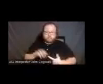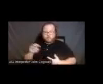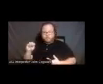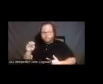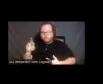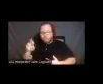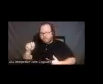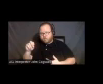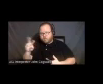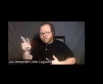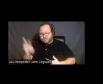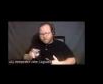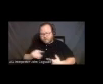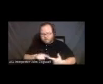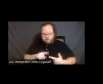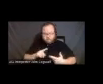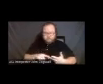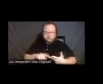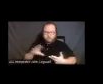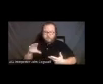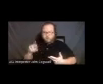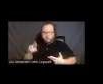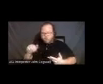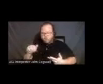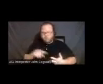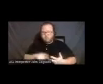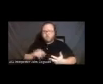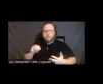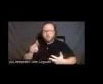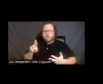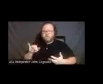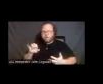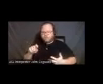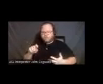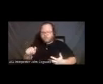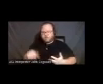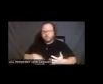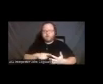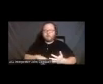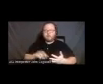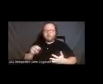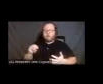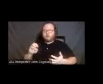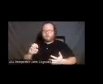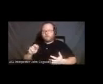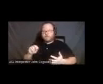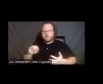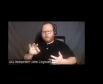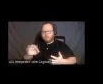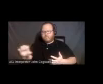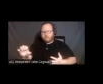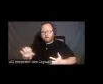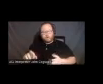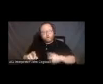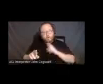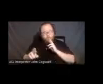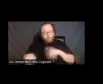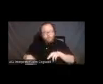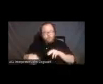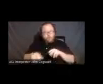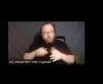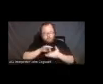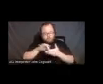Valley, Corona, Murrieta, and Menifee. Account reporting would also follow the same